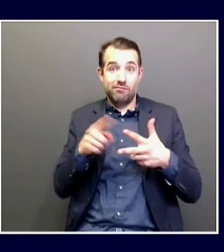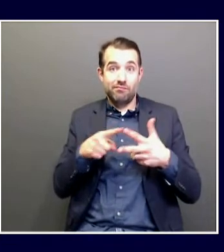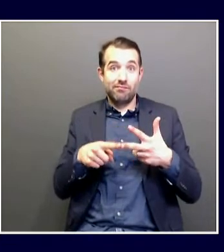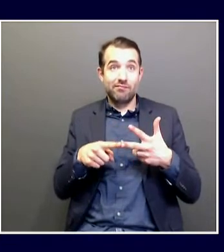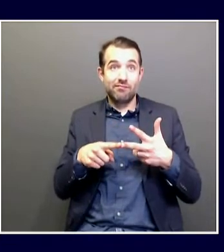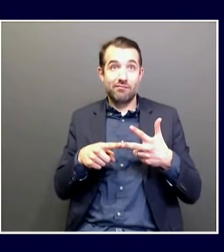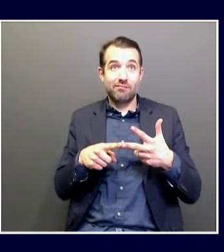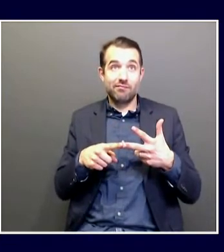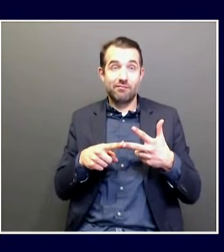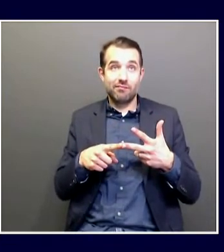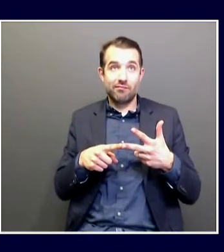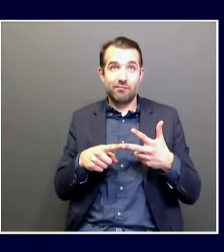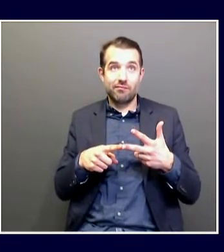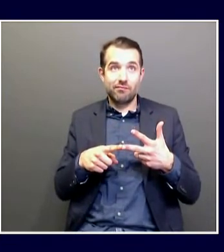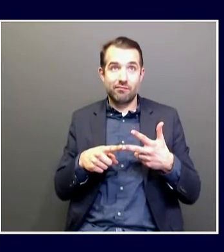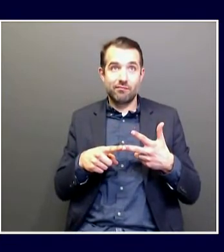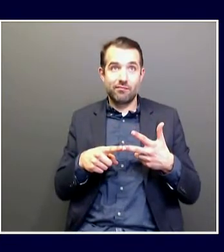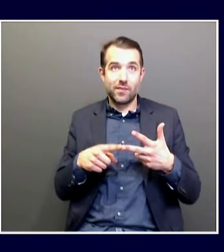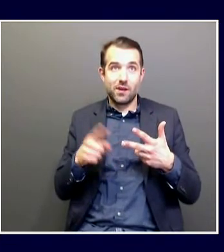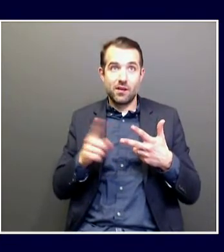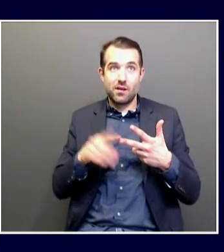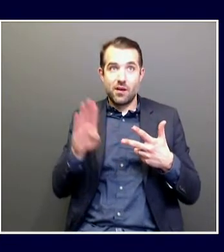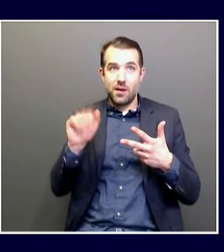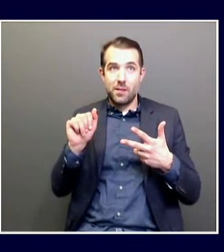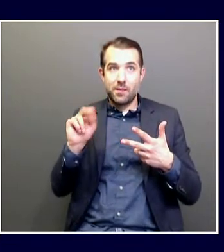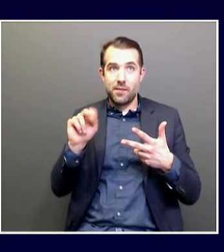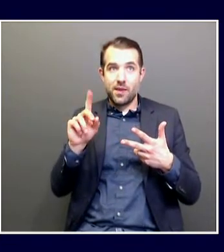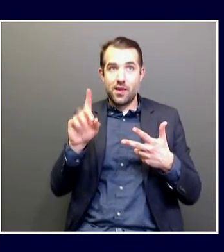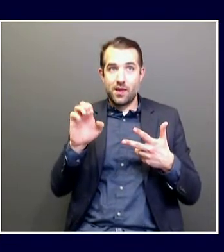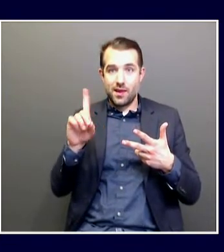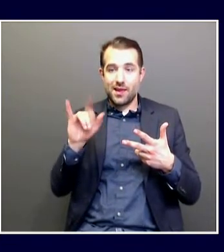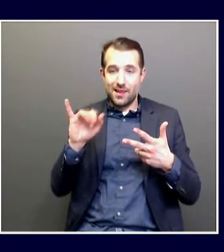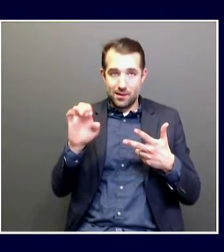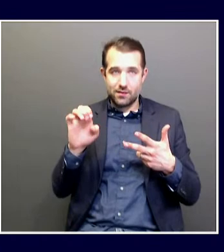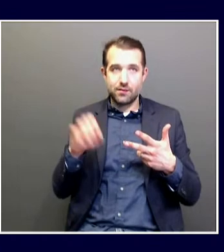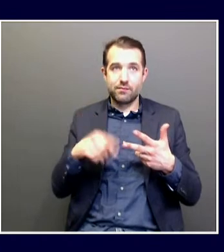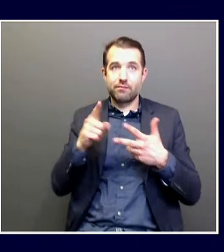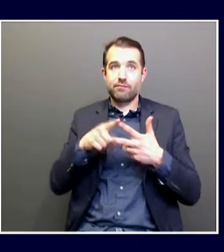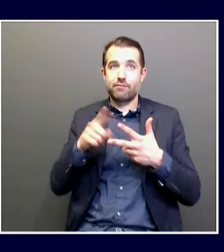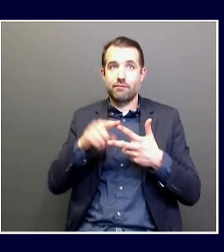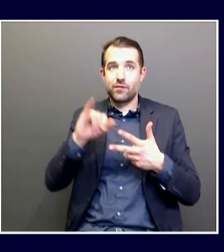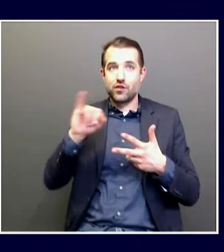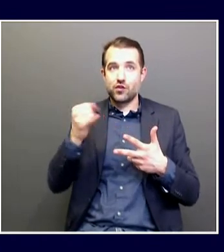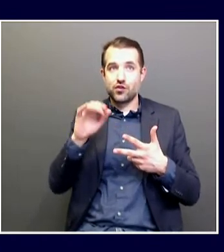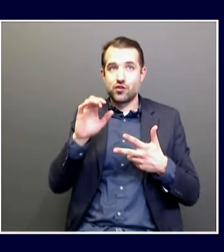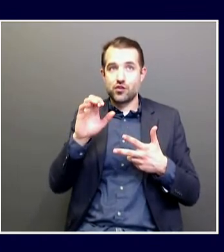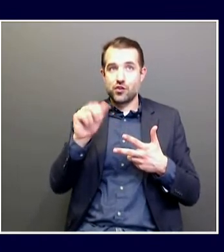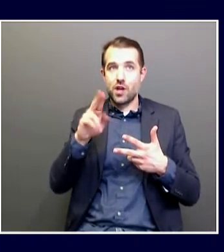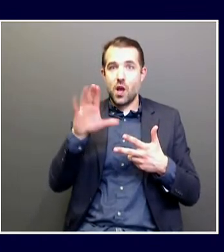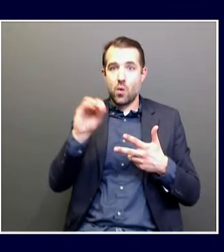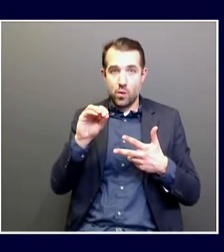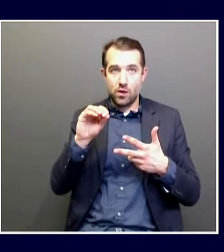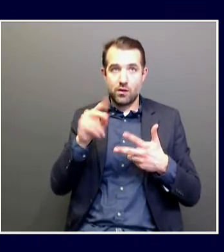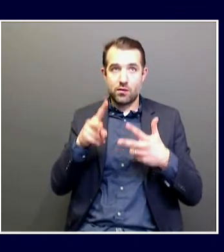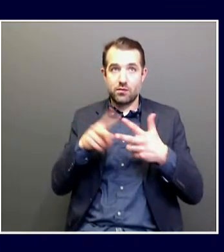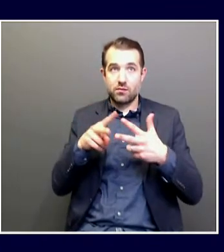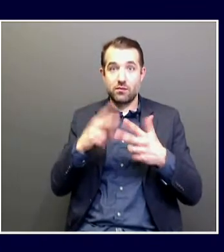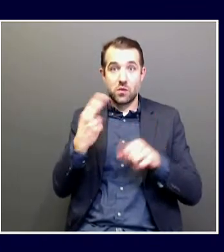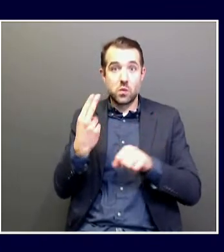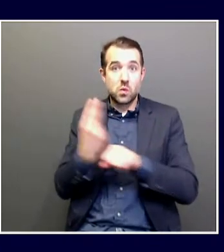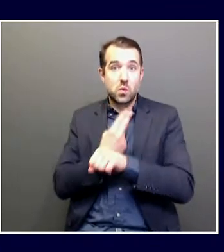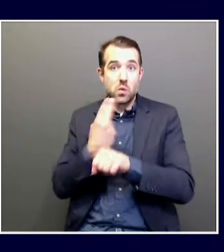a combo called BAM-EDI, were the two that were preferentially used with Delta. But now with the shift to